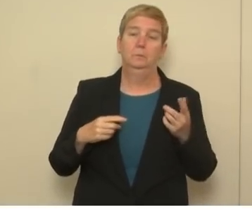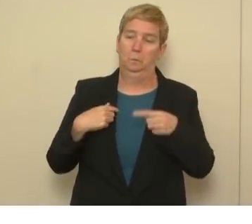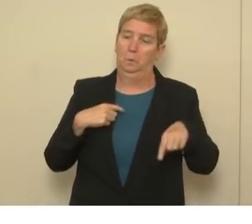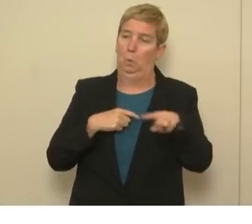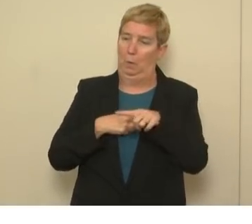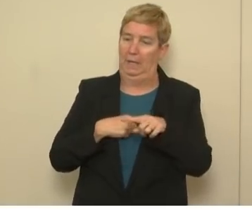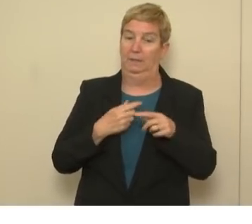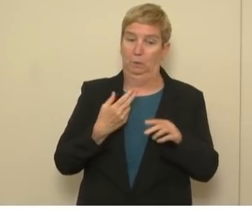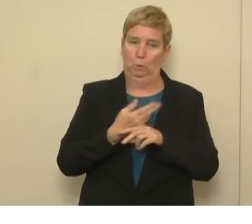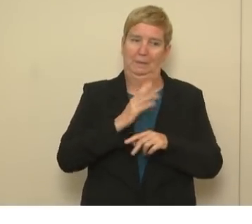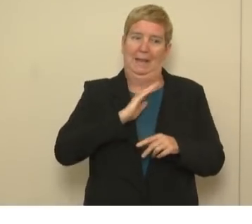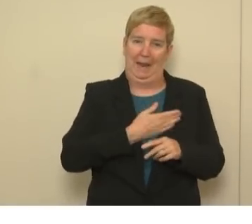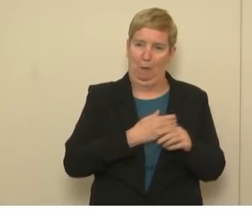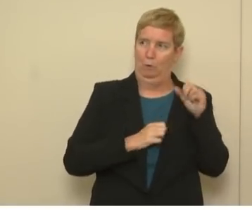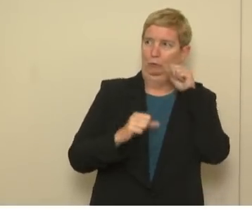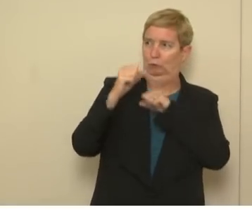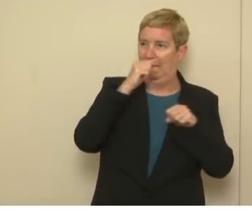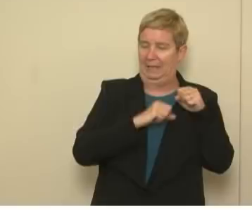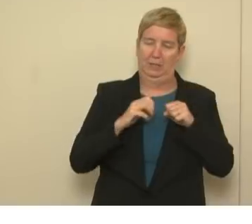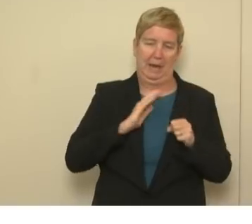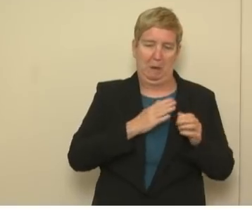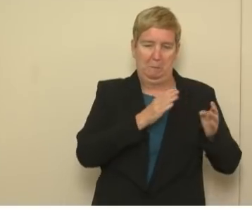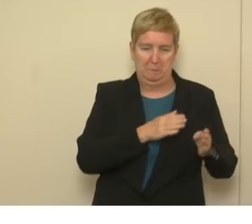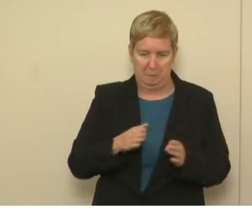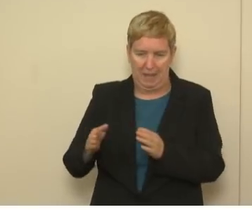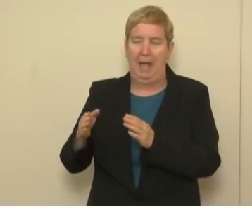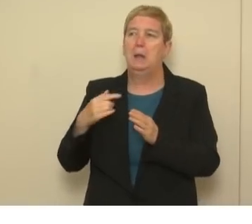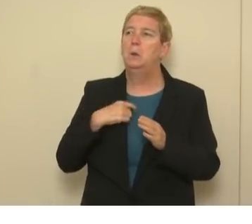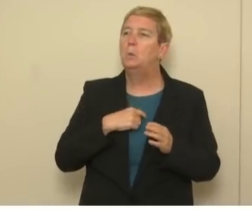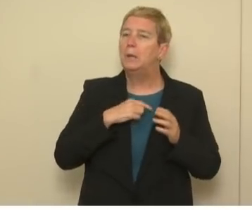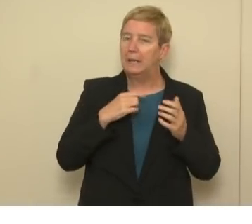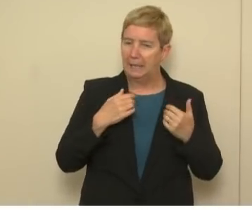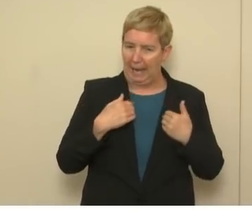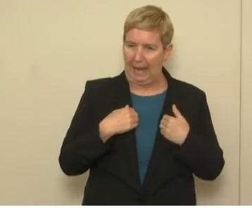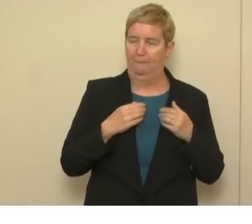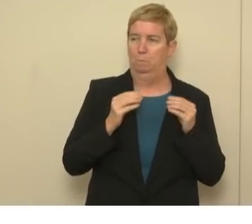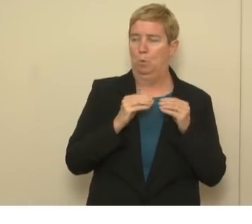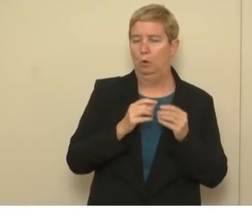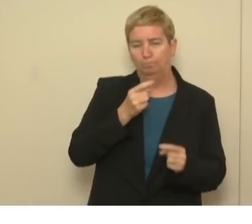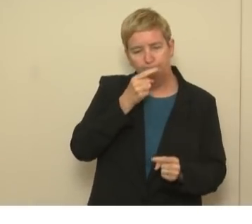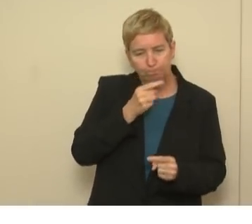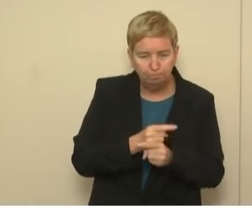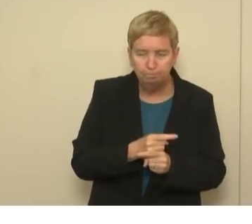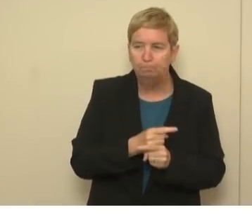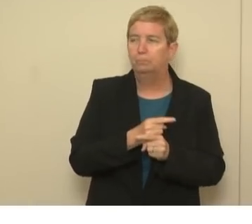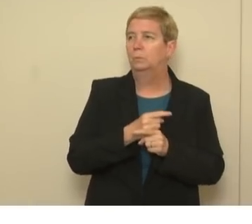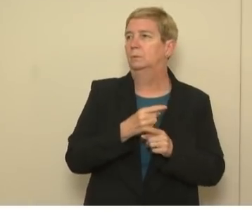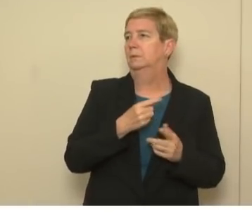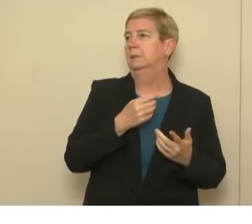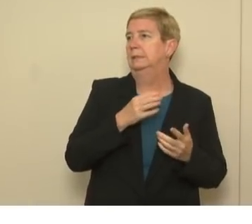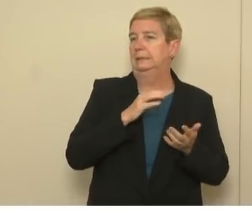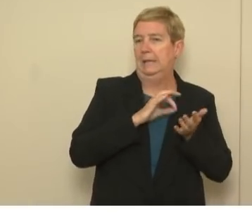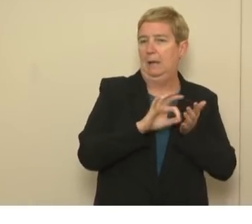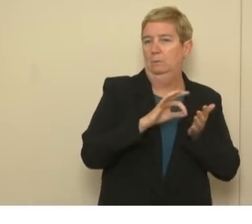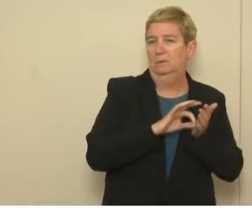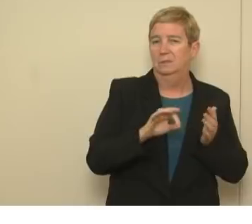testing strategy and we have much more accurate counts. With only 2.5% positive, 2.6%